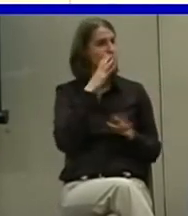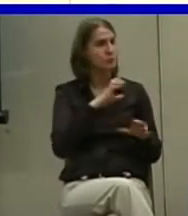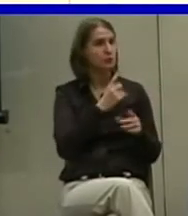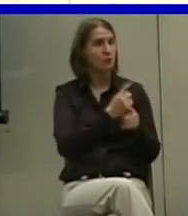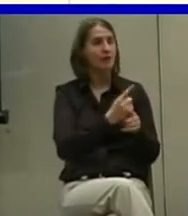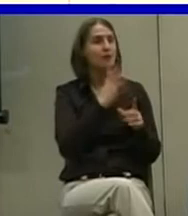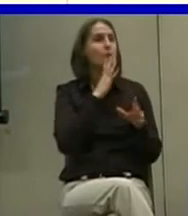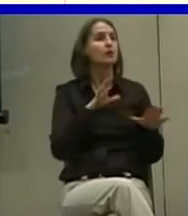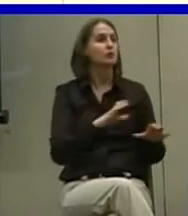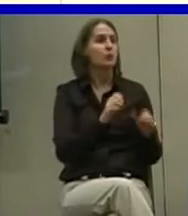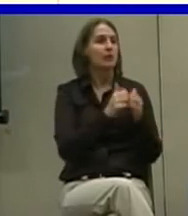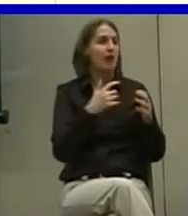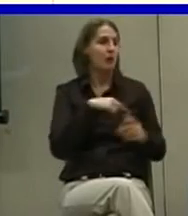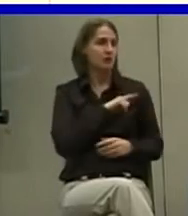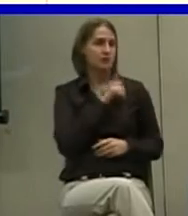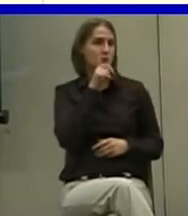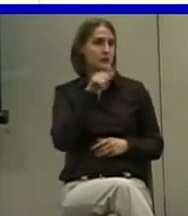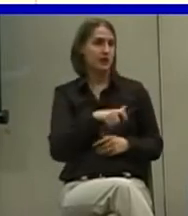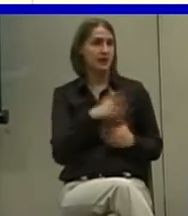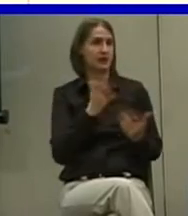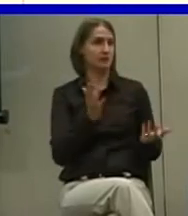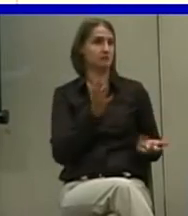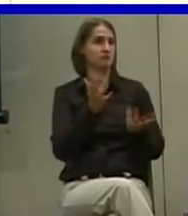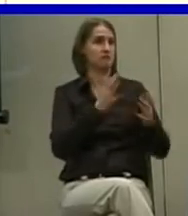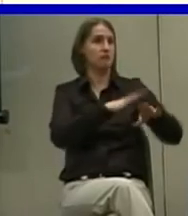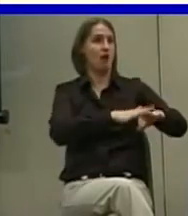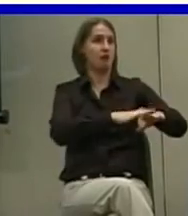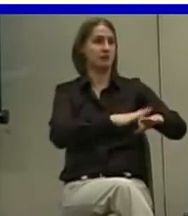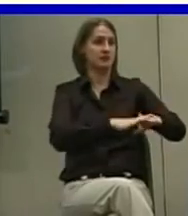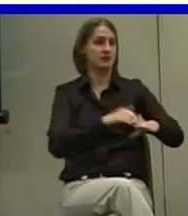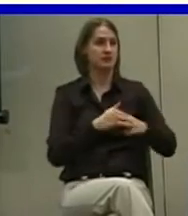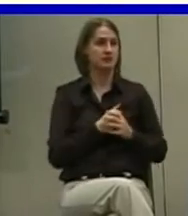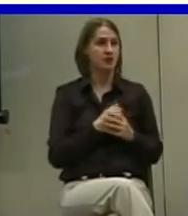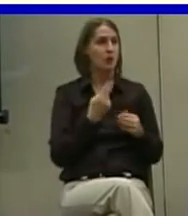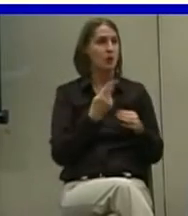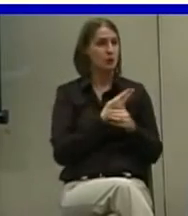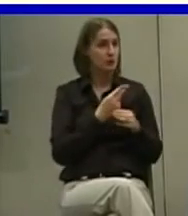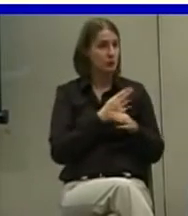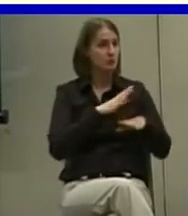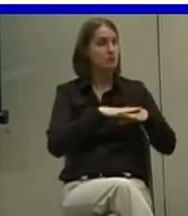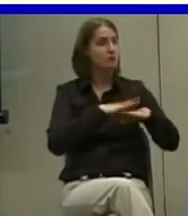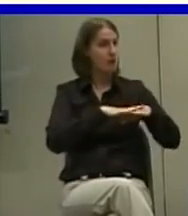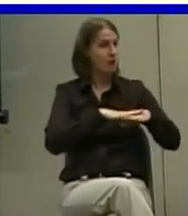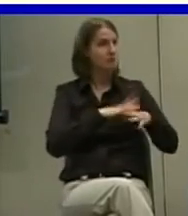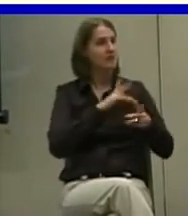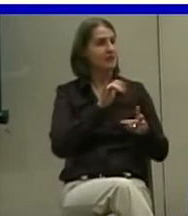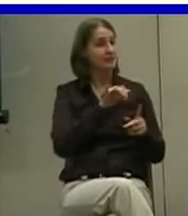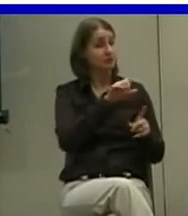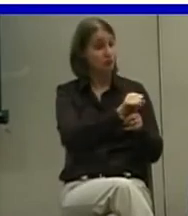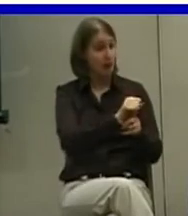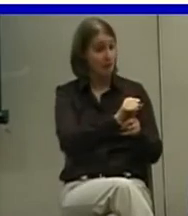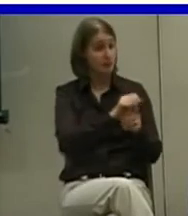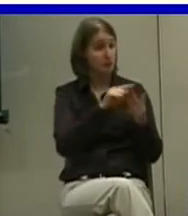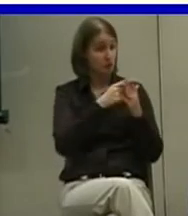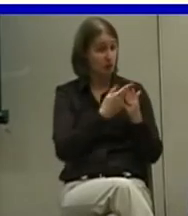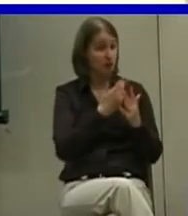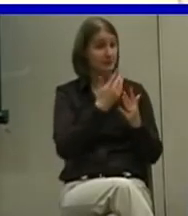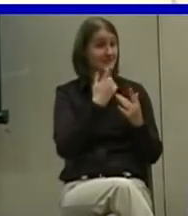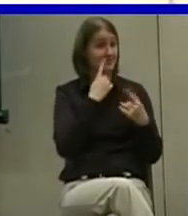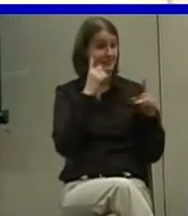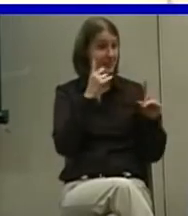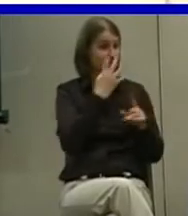us, which means we don't need the prompts anymore. So we use the prompts as a trap to build 4 to 1, and then